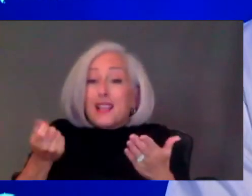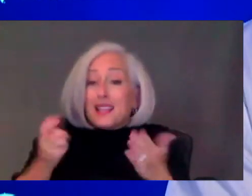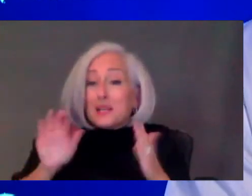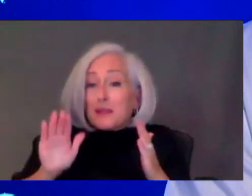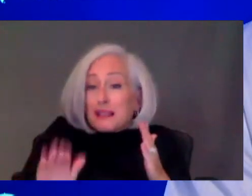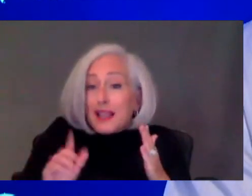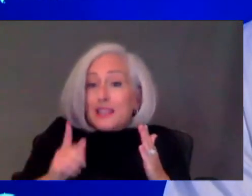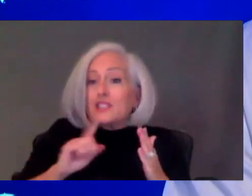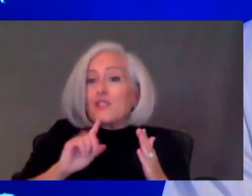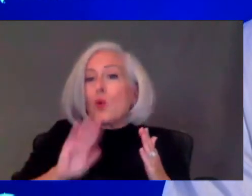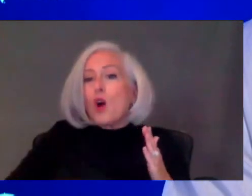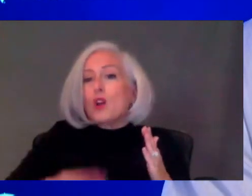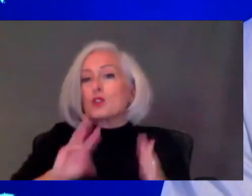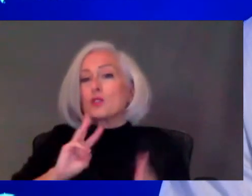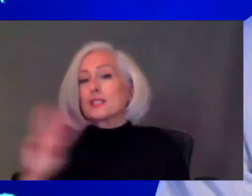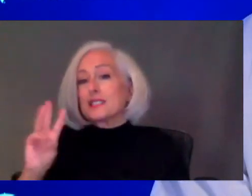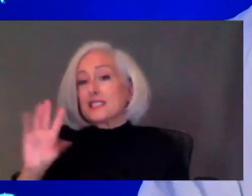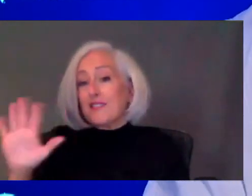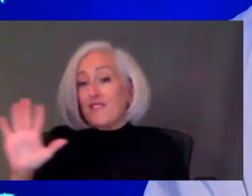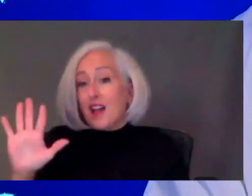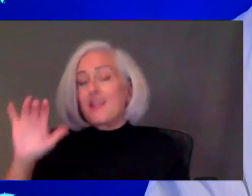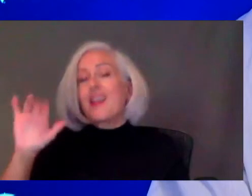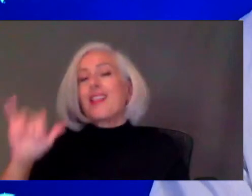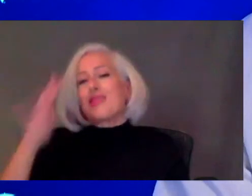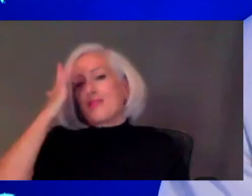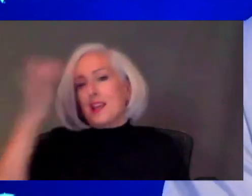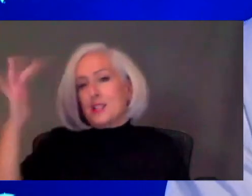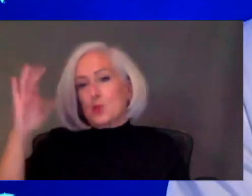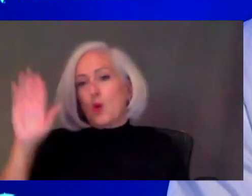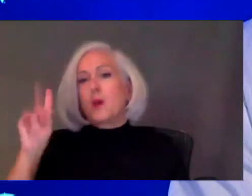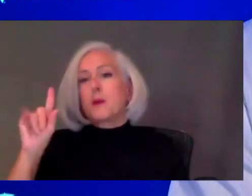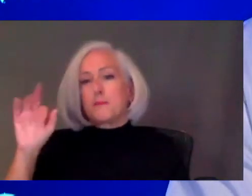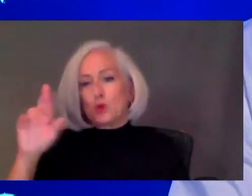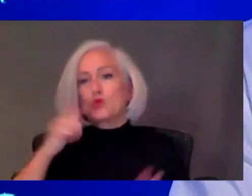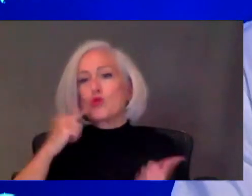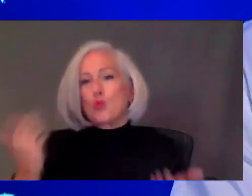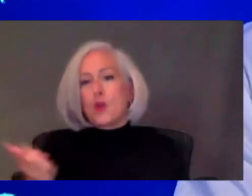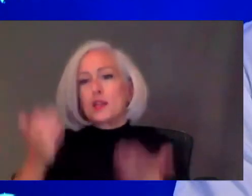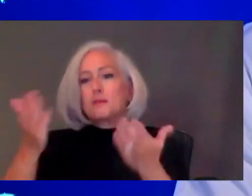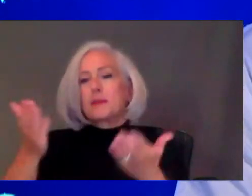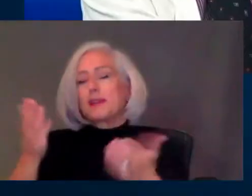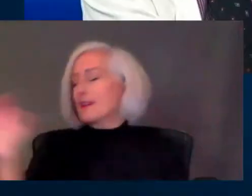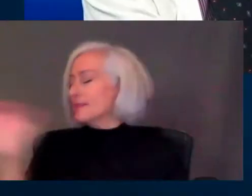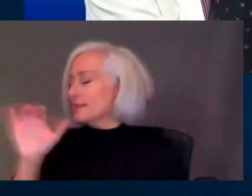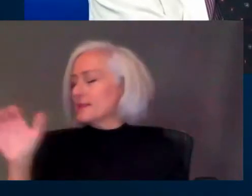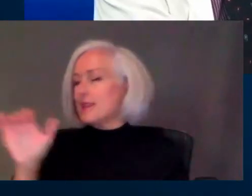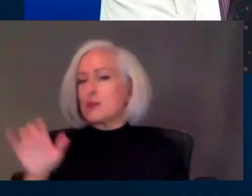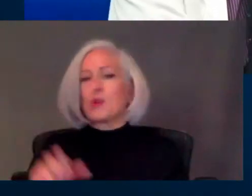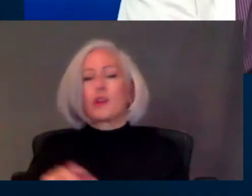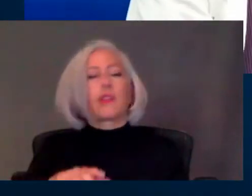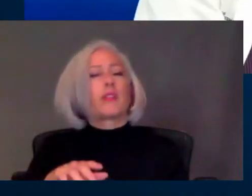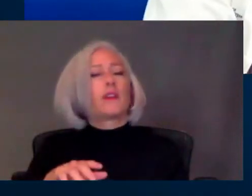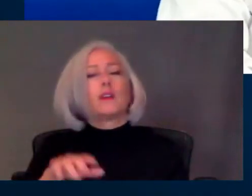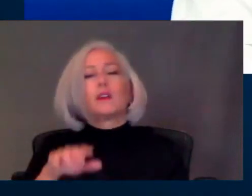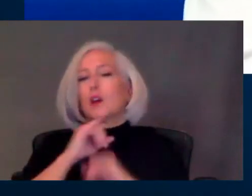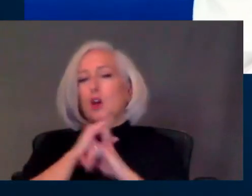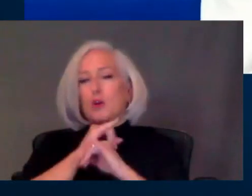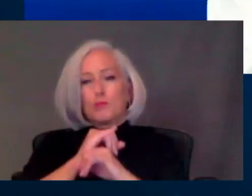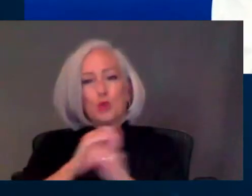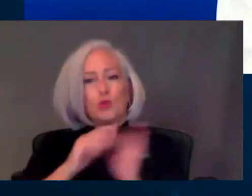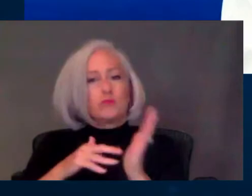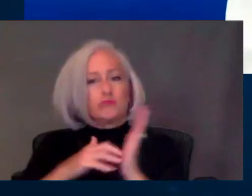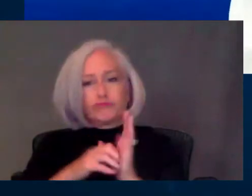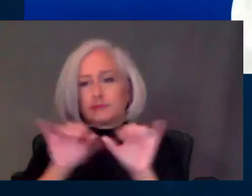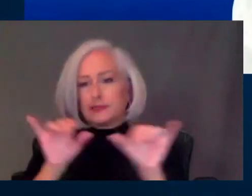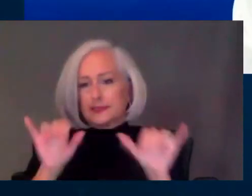upon our own information, we look at this question on a daily basis. For the majority of the patients, the overwhelming majority of the